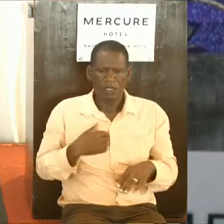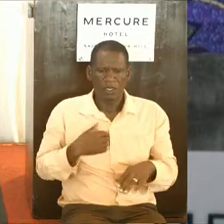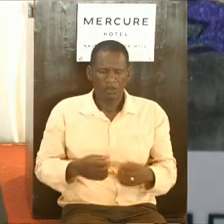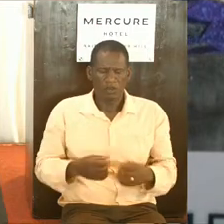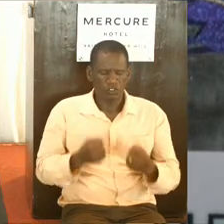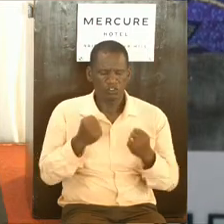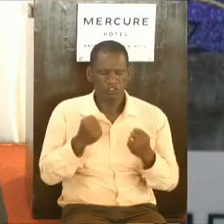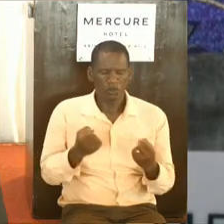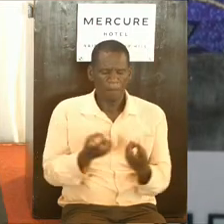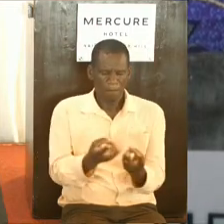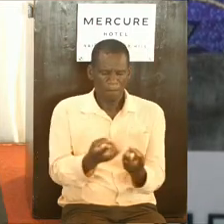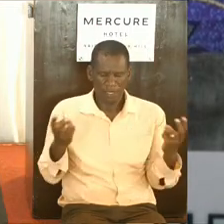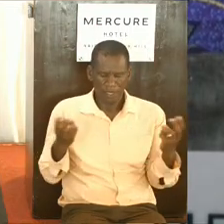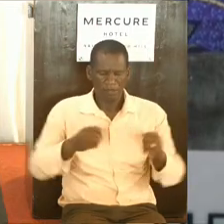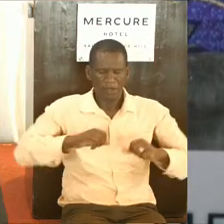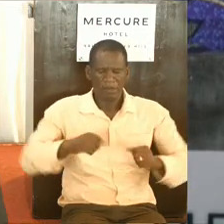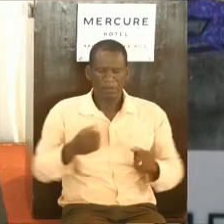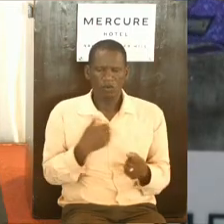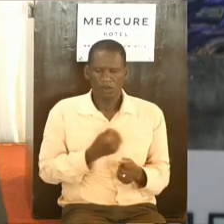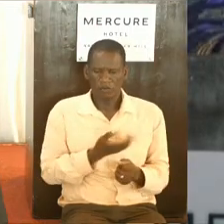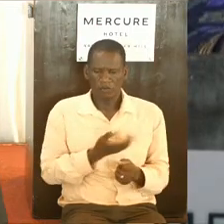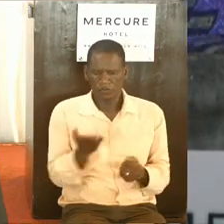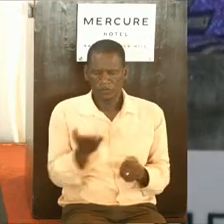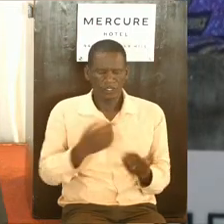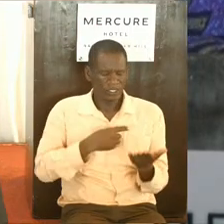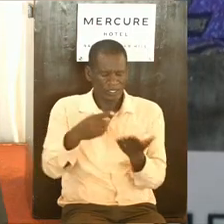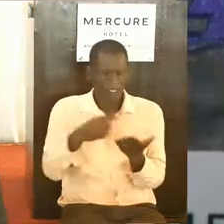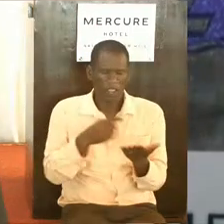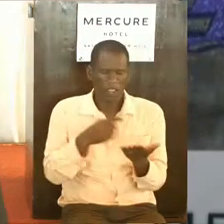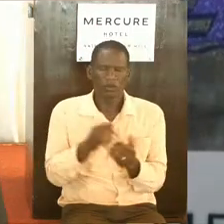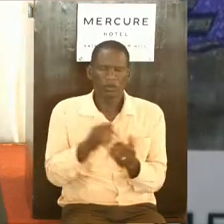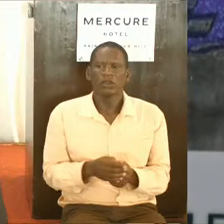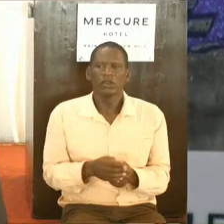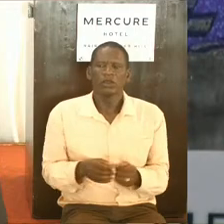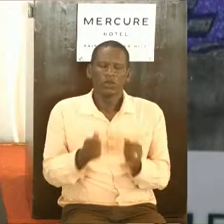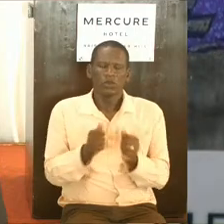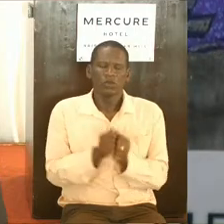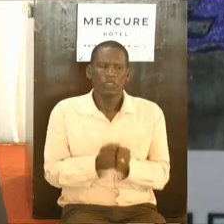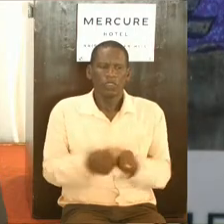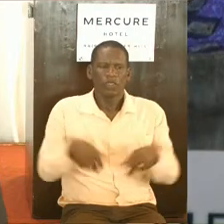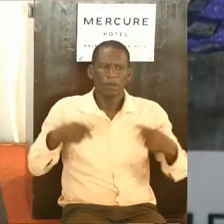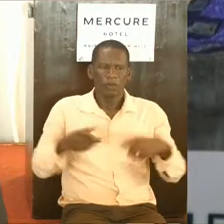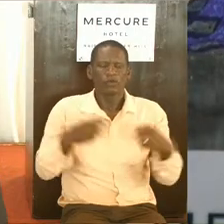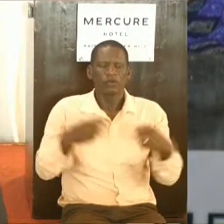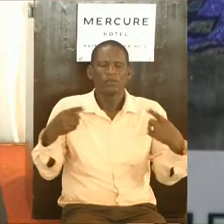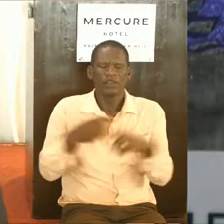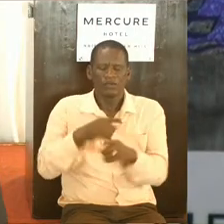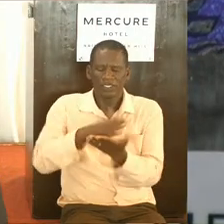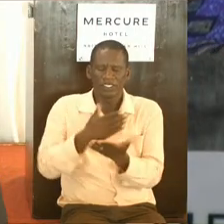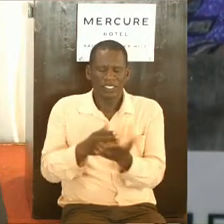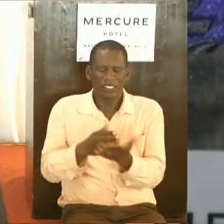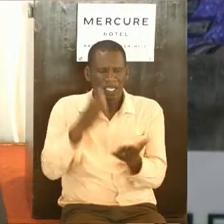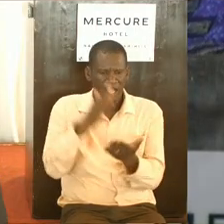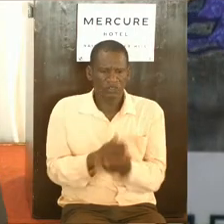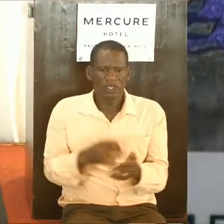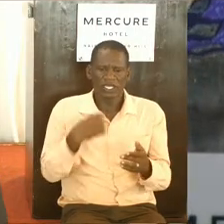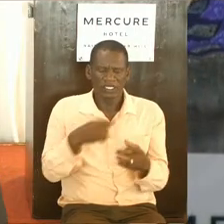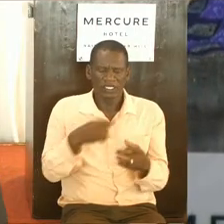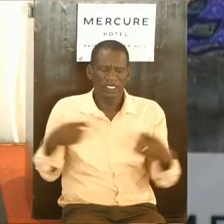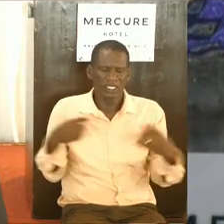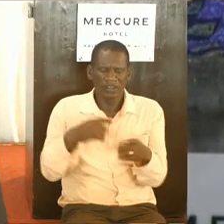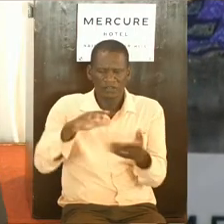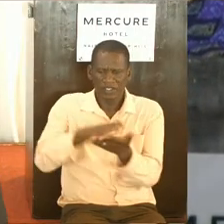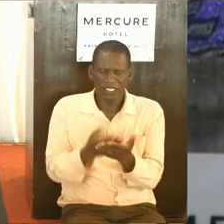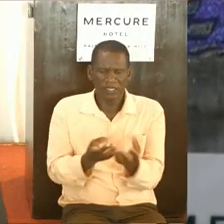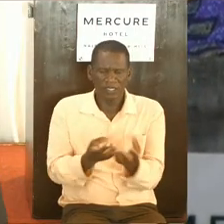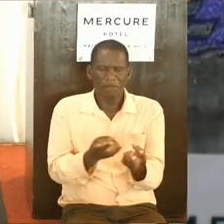and quite excited to be having this discussion with people from different sectors actually I'd call it a multi-sectral